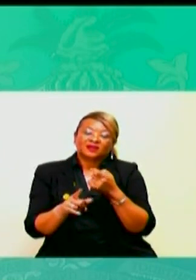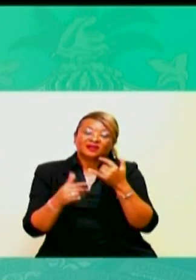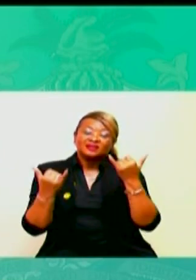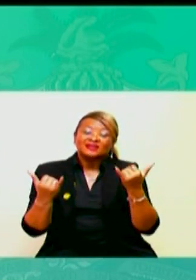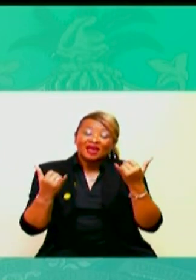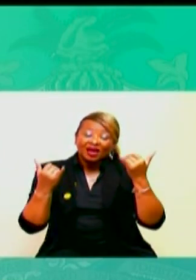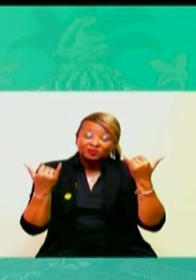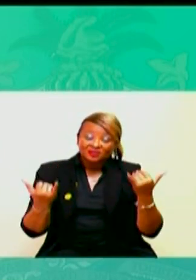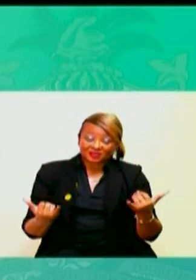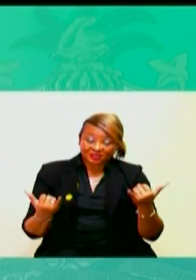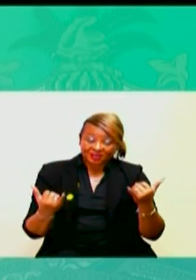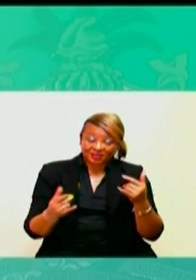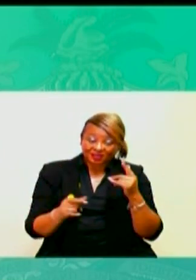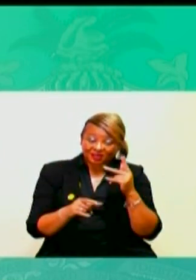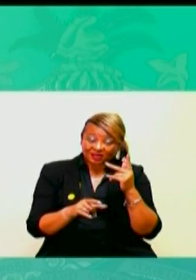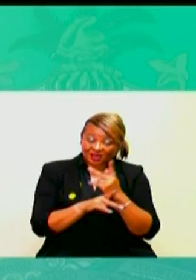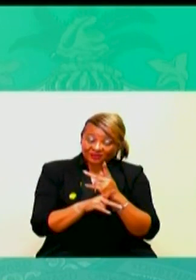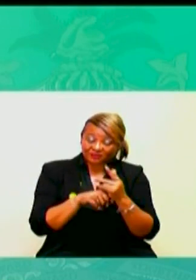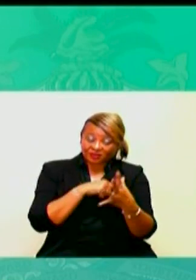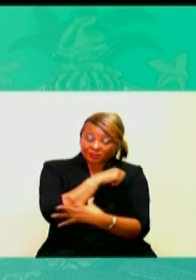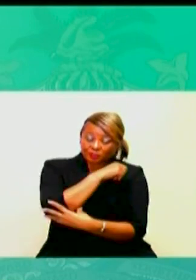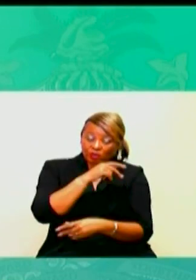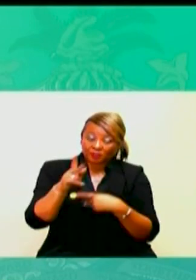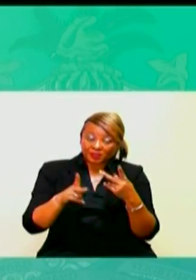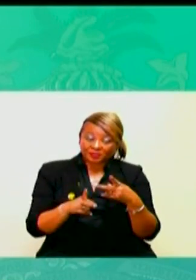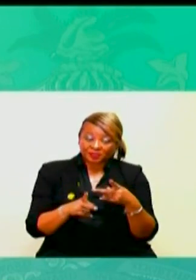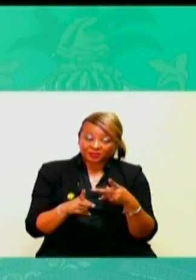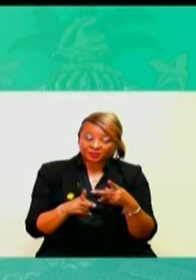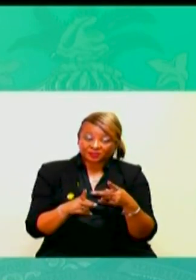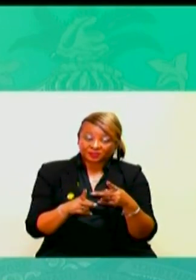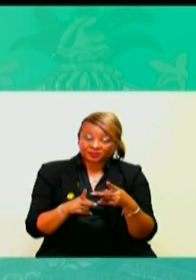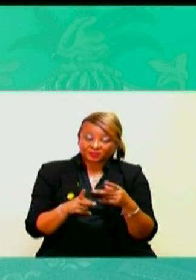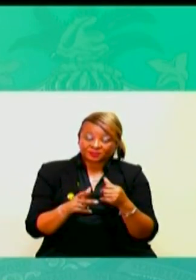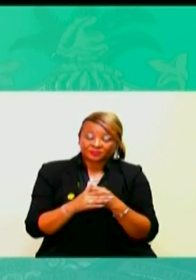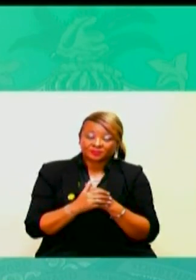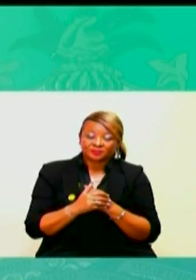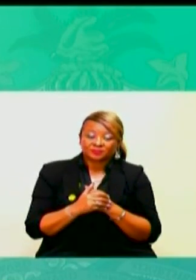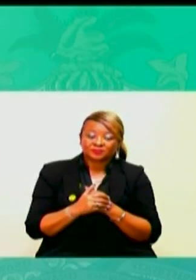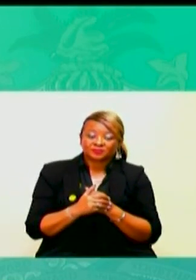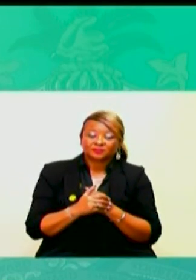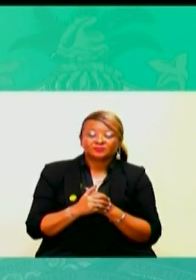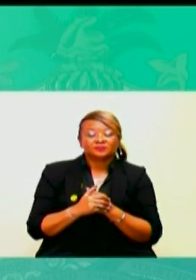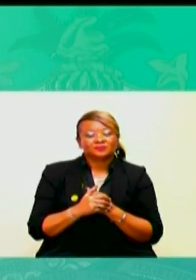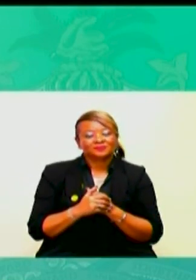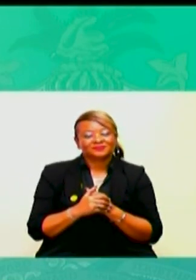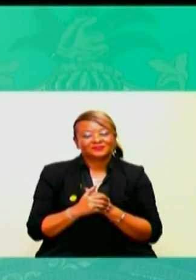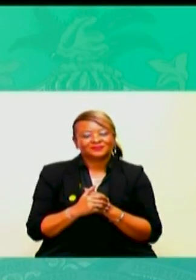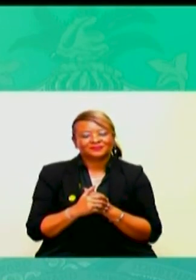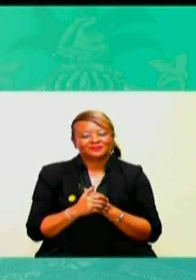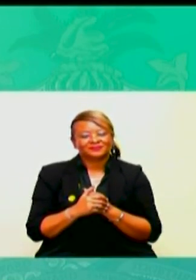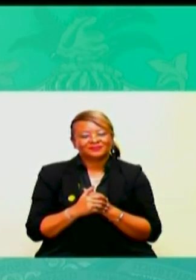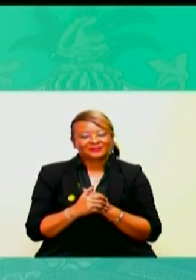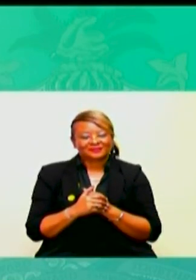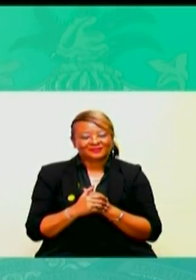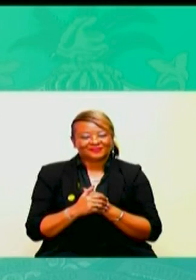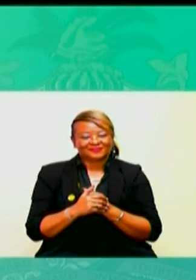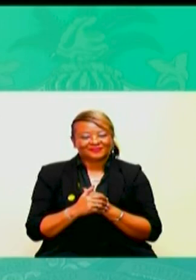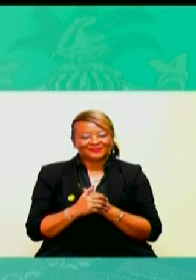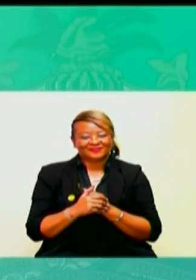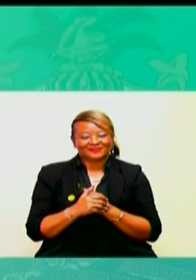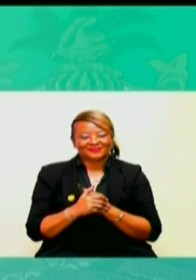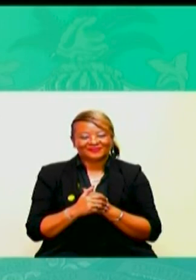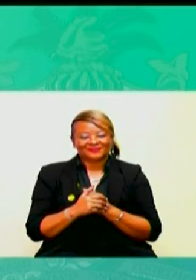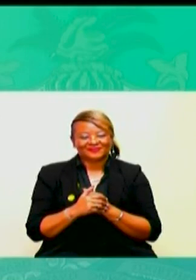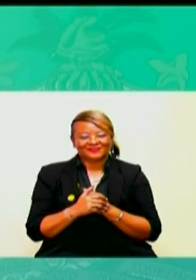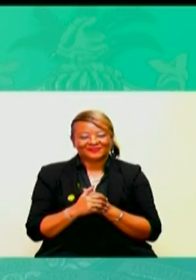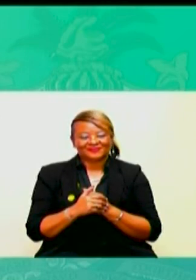about more about the poor people than Jam care about toe. My God, God is good. Toe Jam. Toe Jam